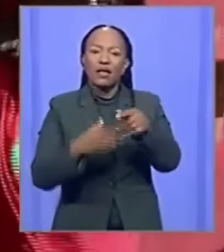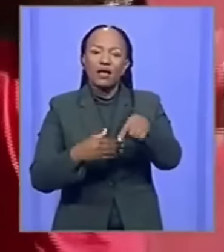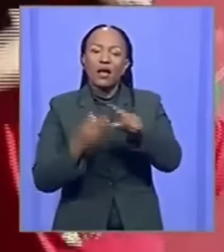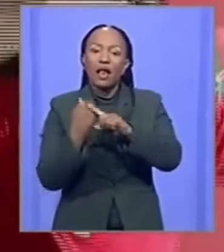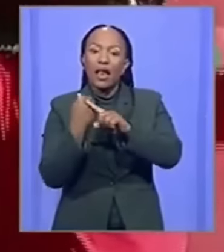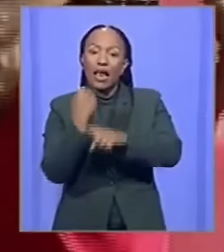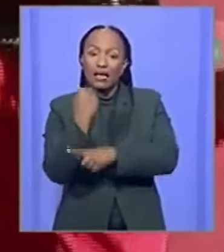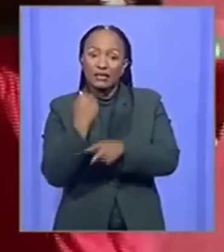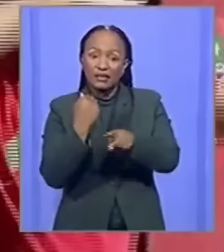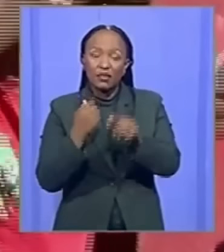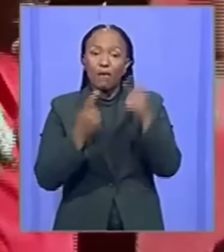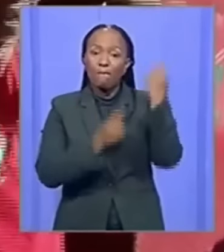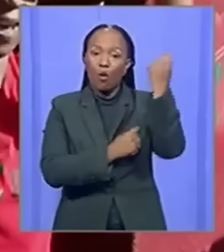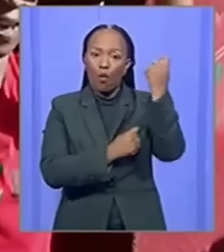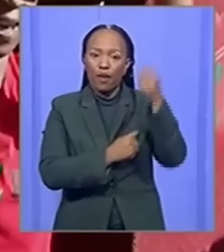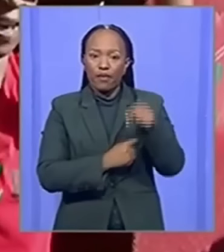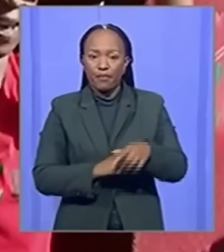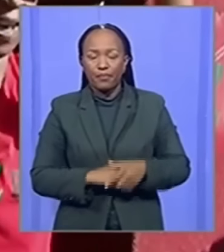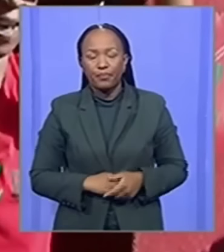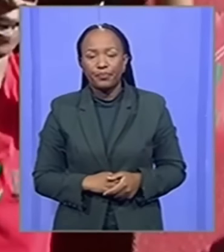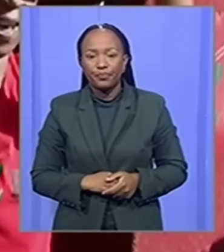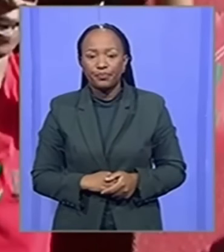beke e polokwa.